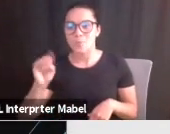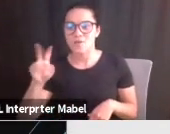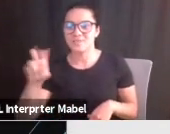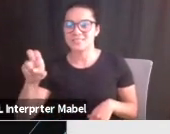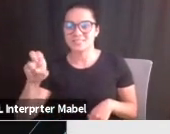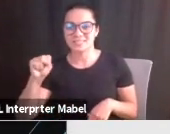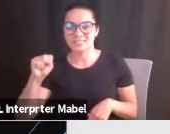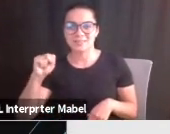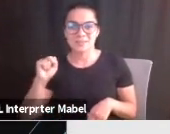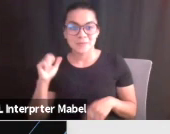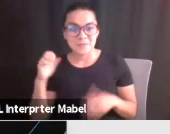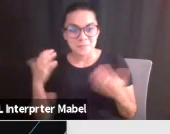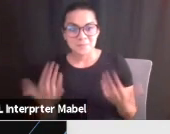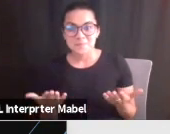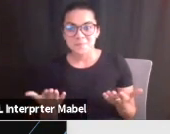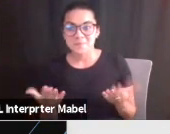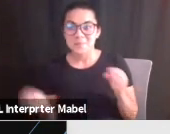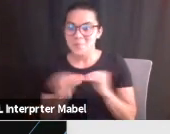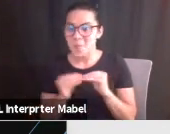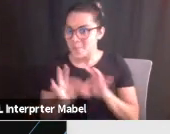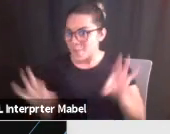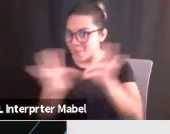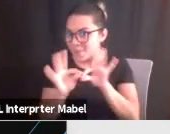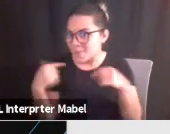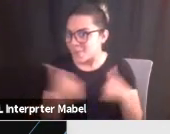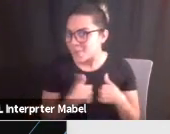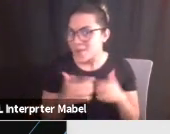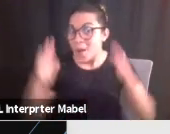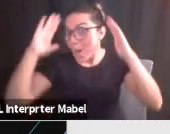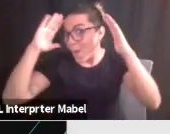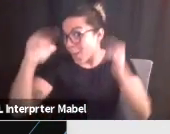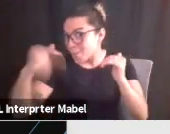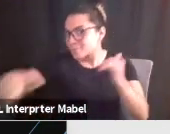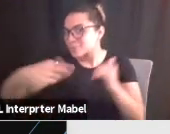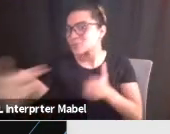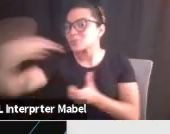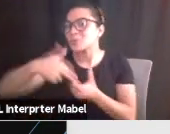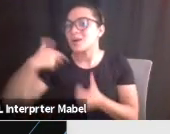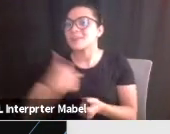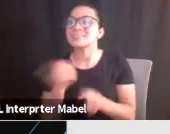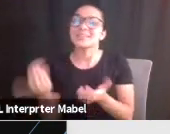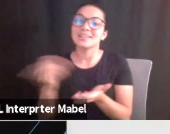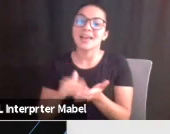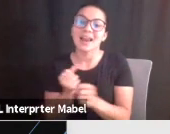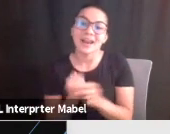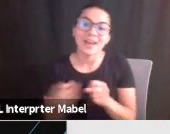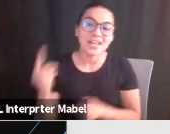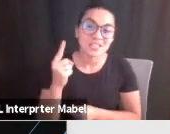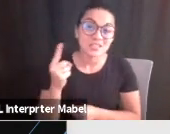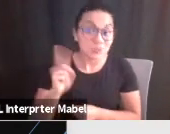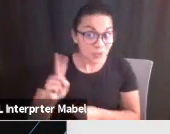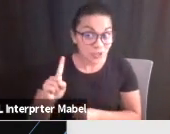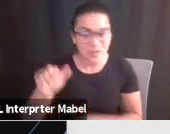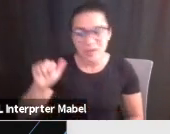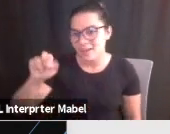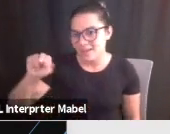And more importantly, we hope to see you all next year in Anaheim, California,